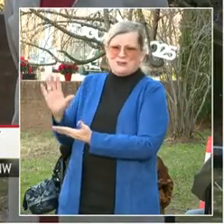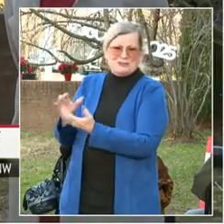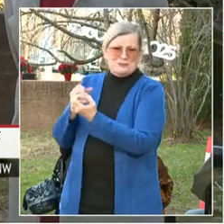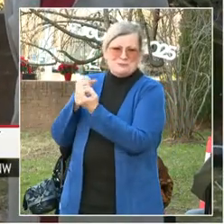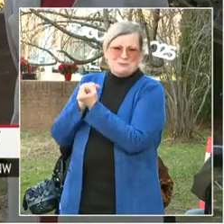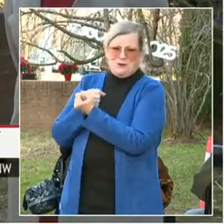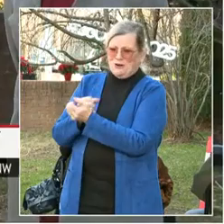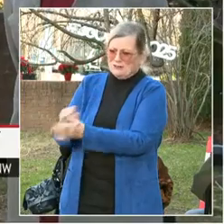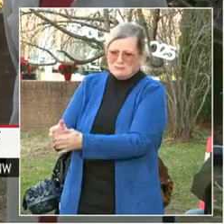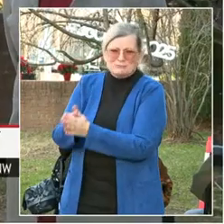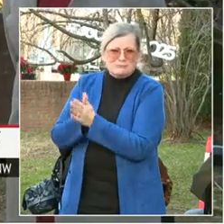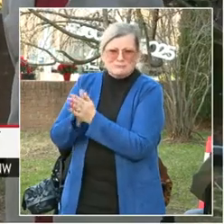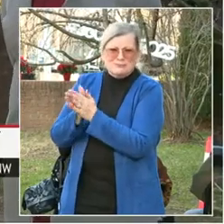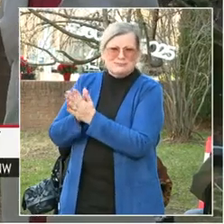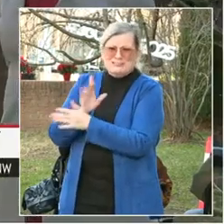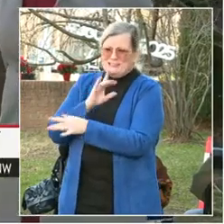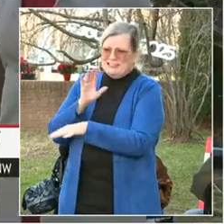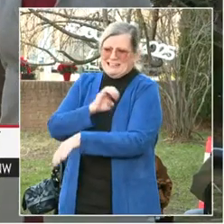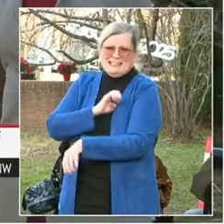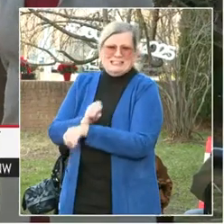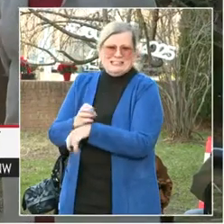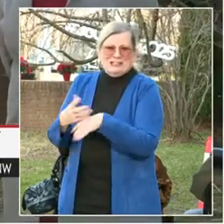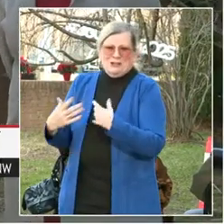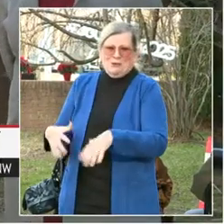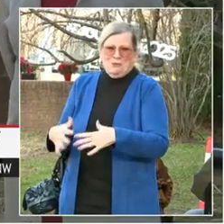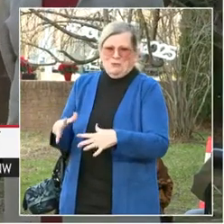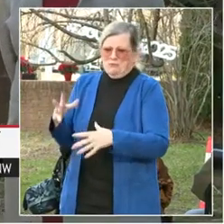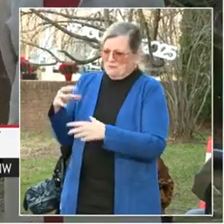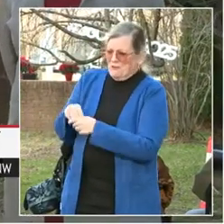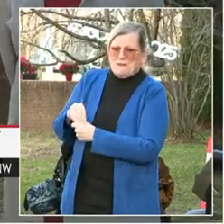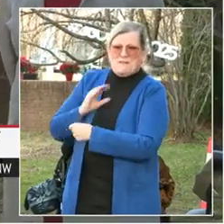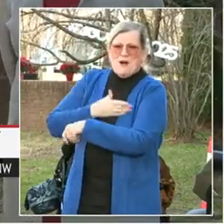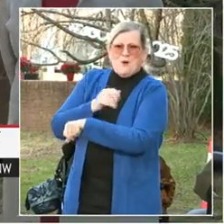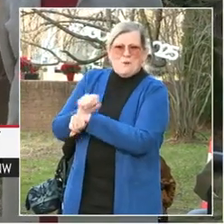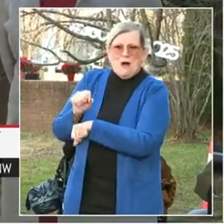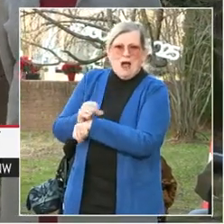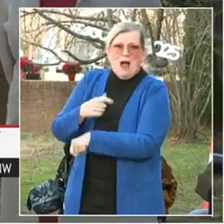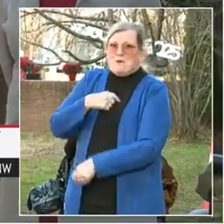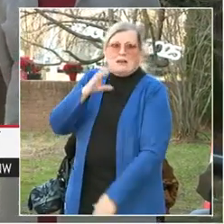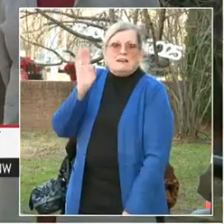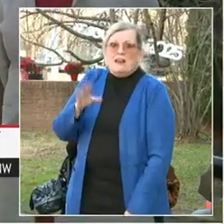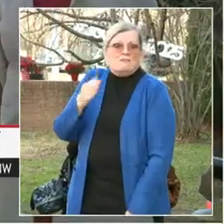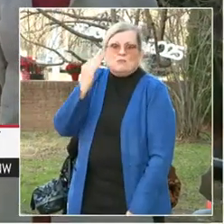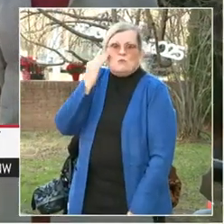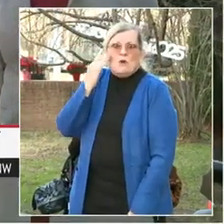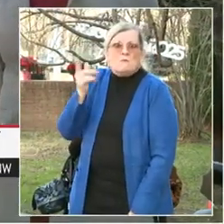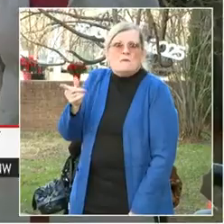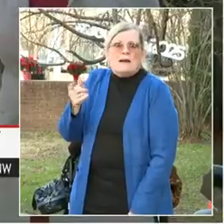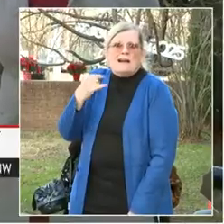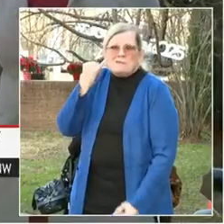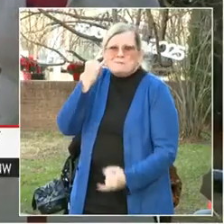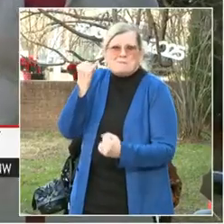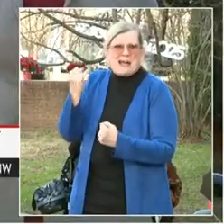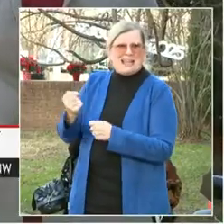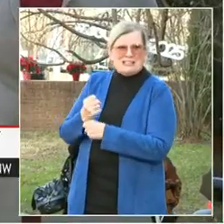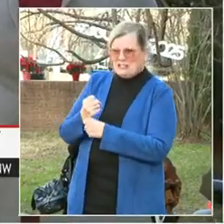work. When I started at OP, I could never have imagined that we would come to accomplish in 3 years,